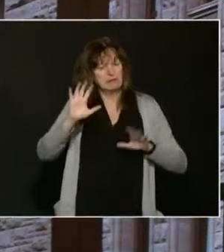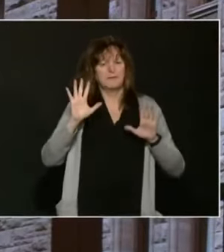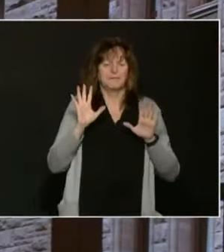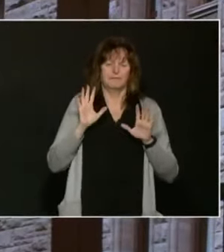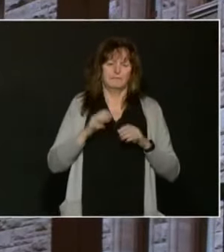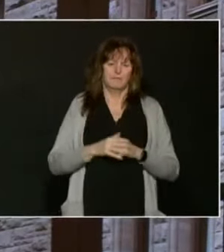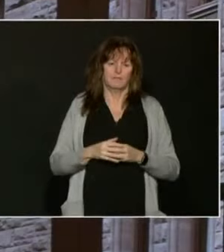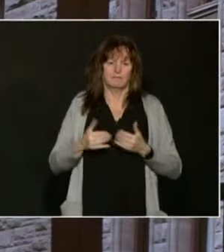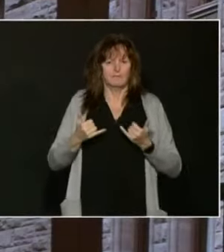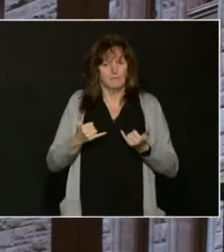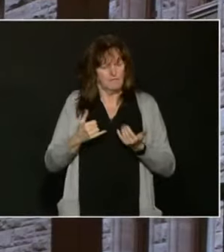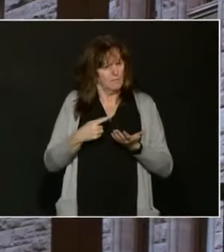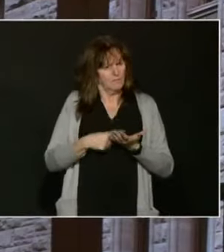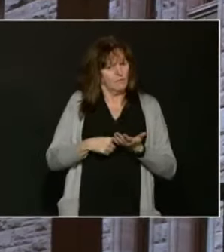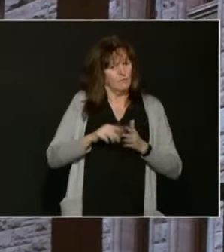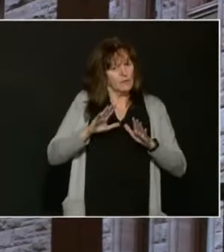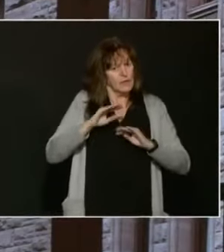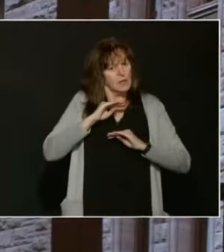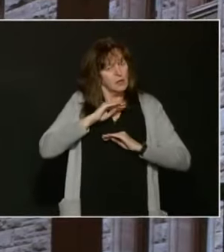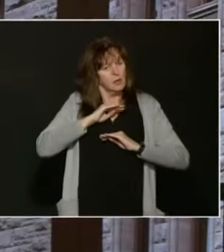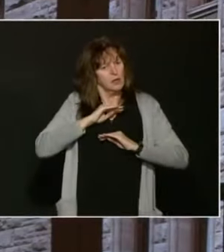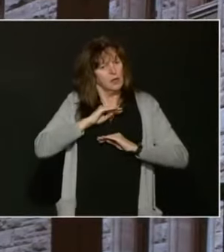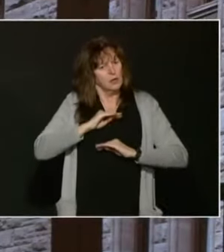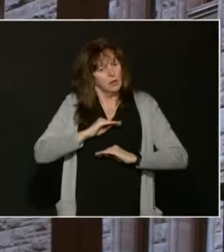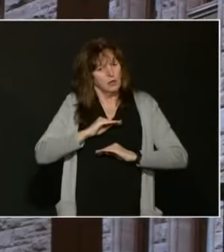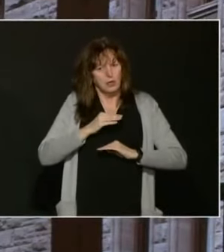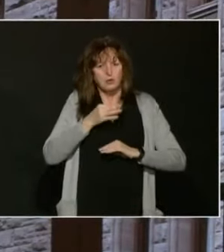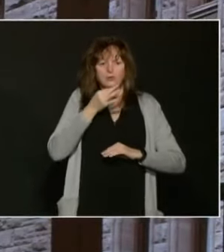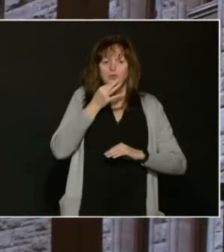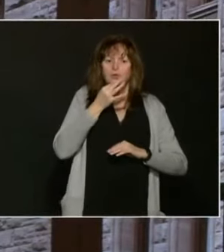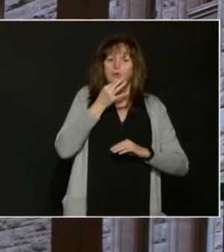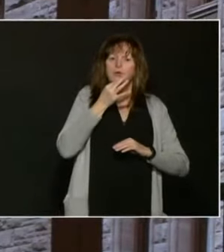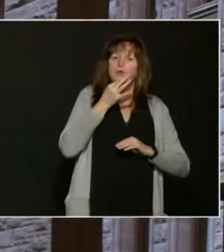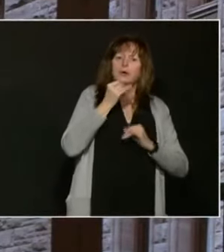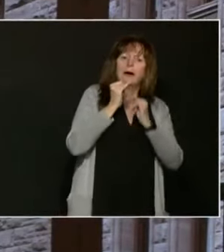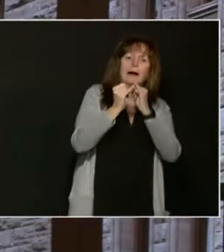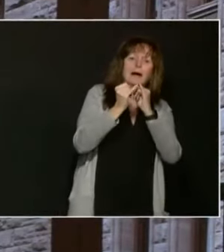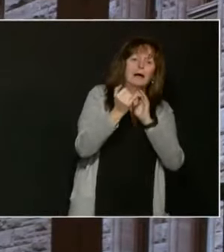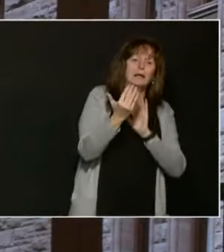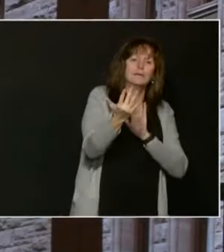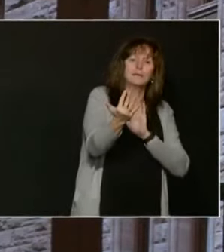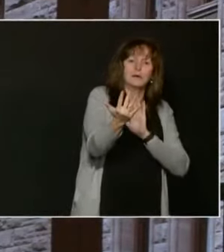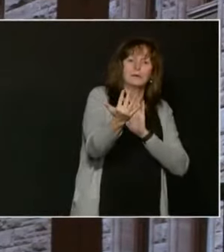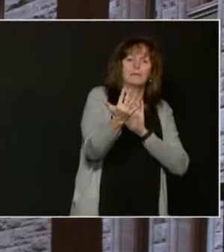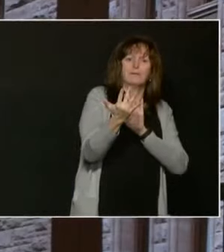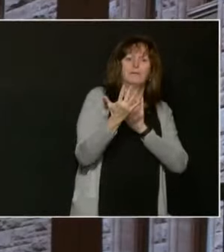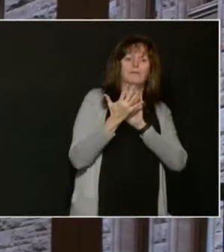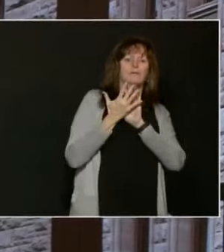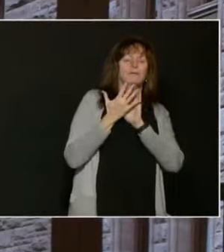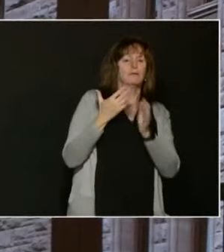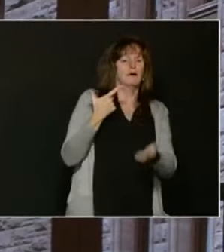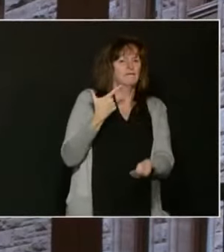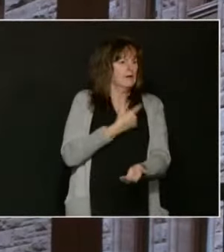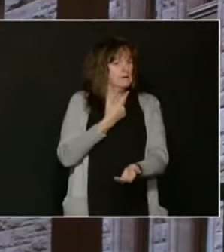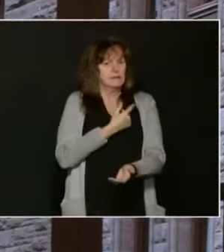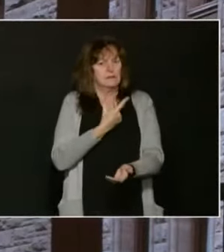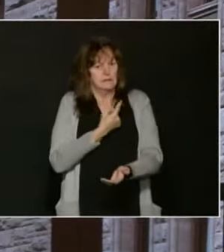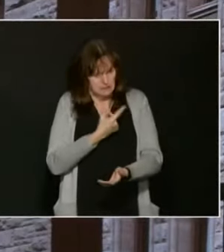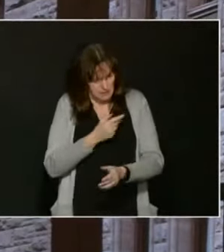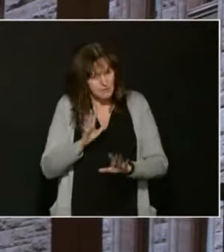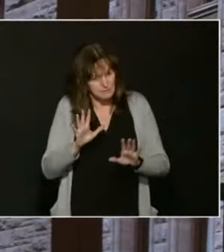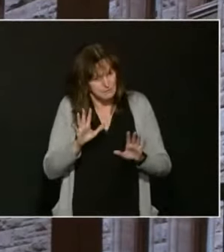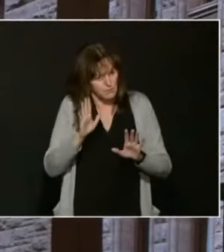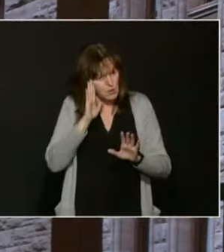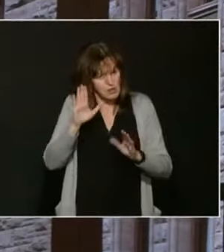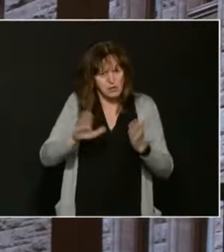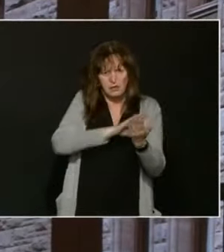come in a year and a half. We're a bit early, not too far off, but we're moving stalwartly in that direction. So here we are a year